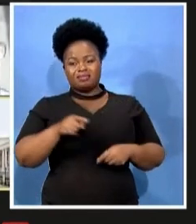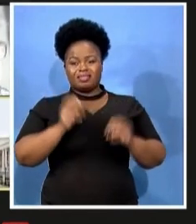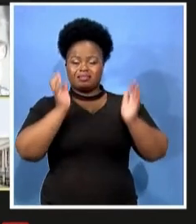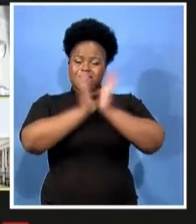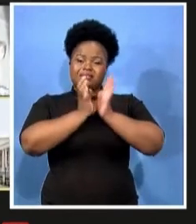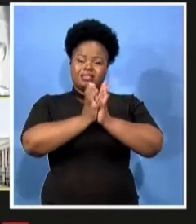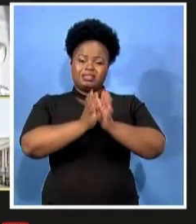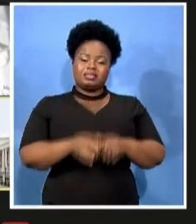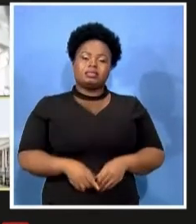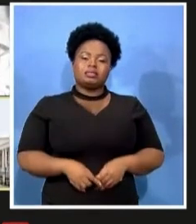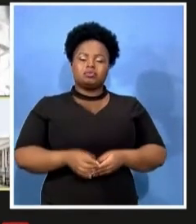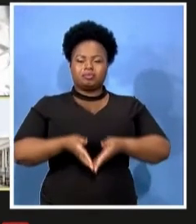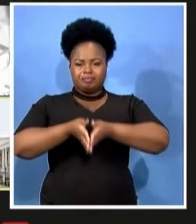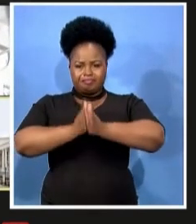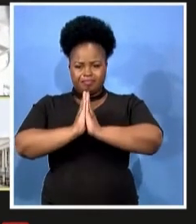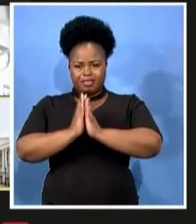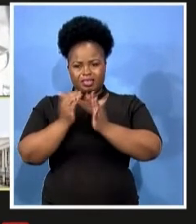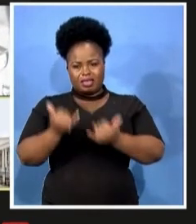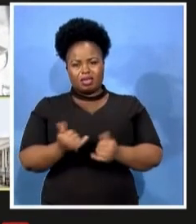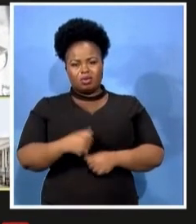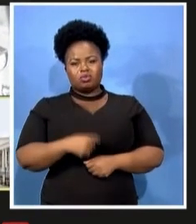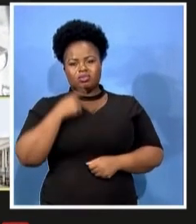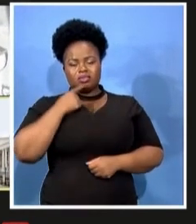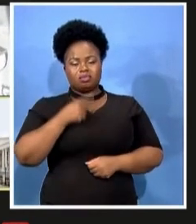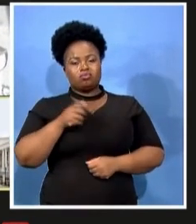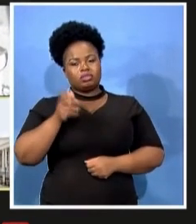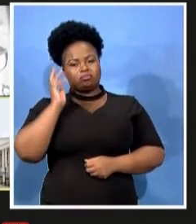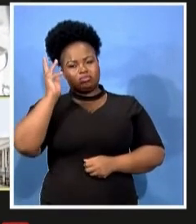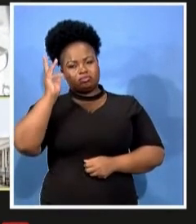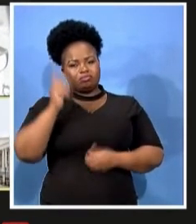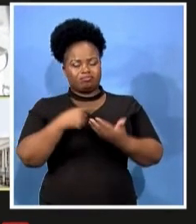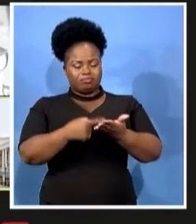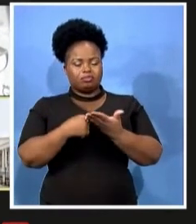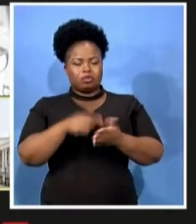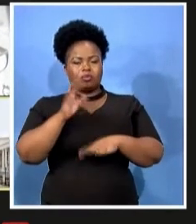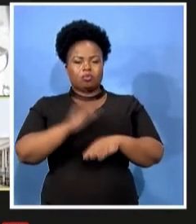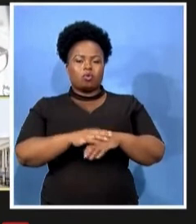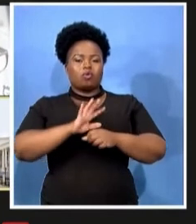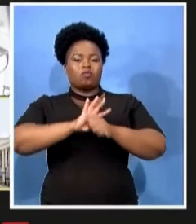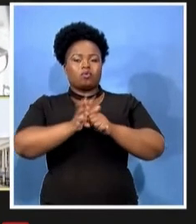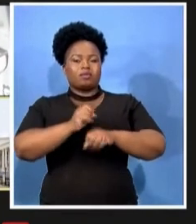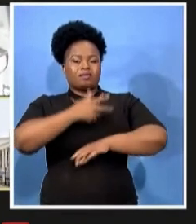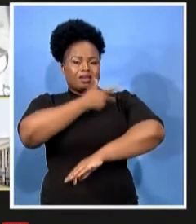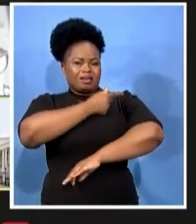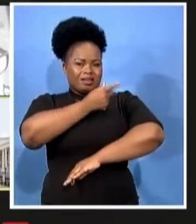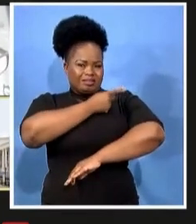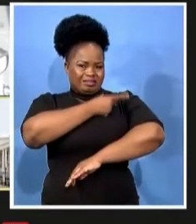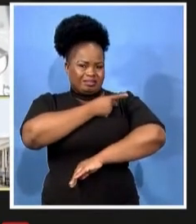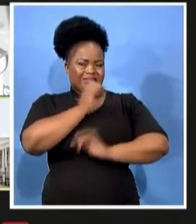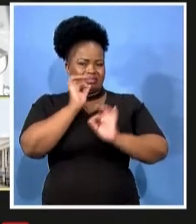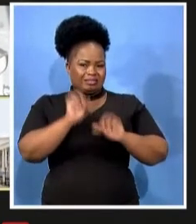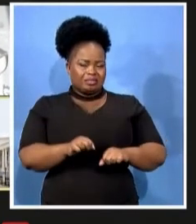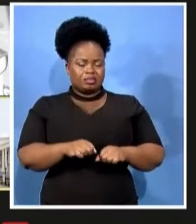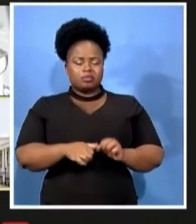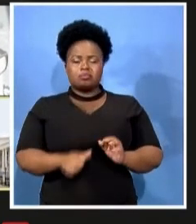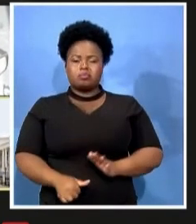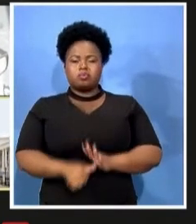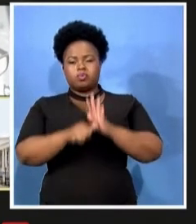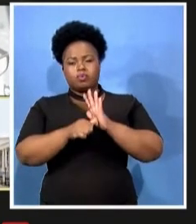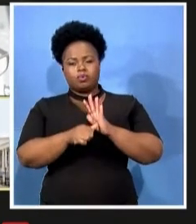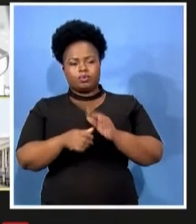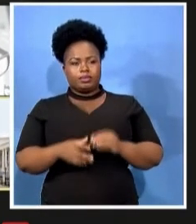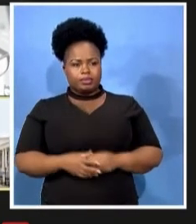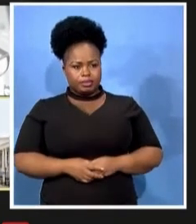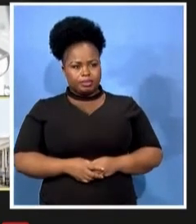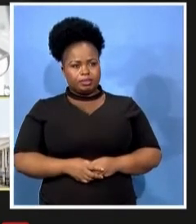of the COVID-19 in the country, and the vaccine update is critically important so that the Speaker